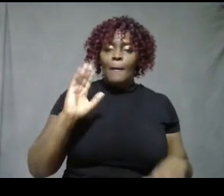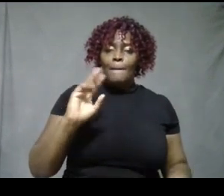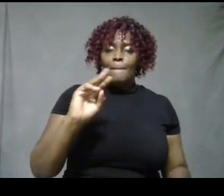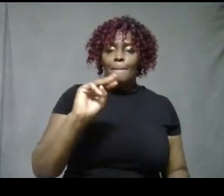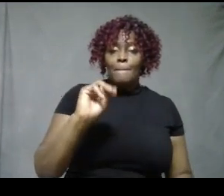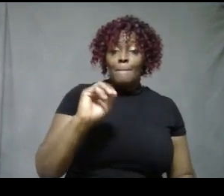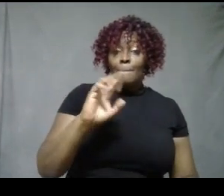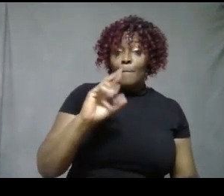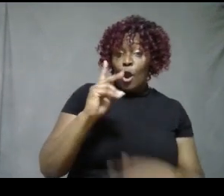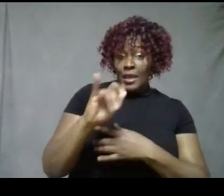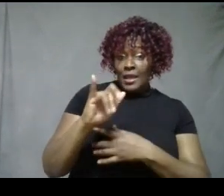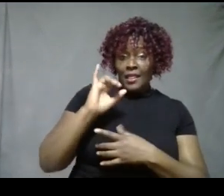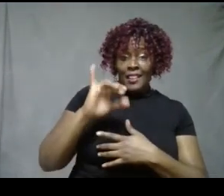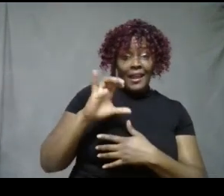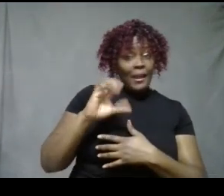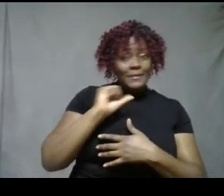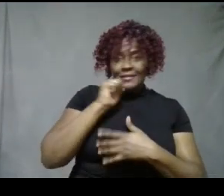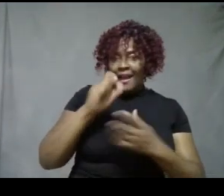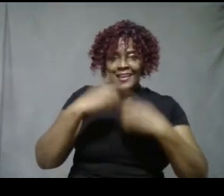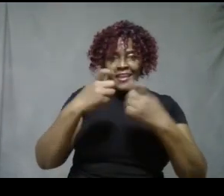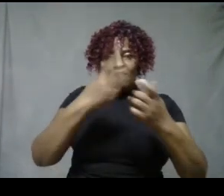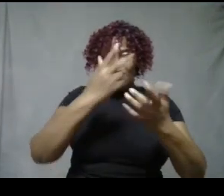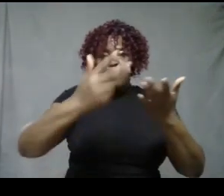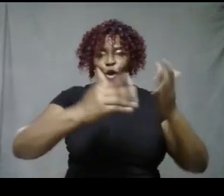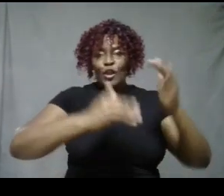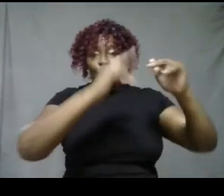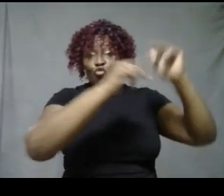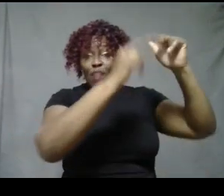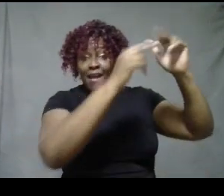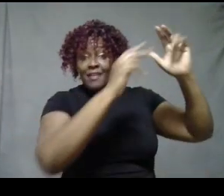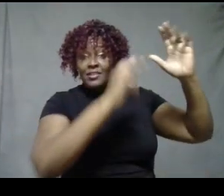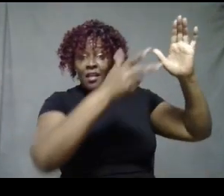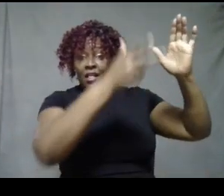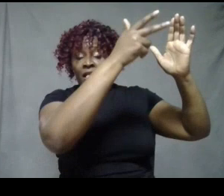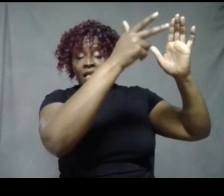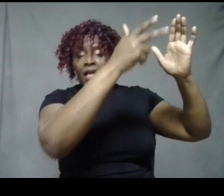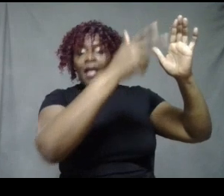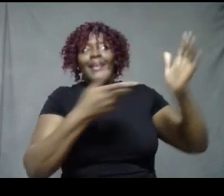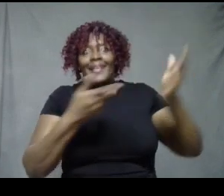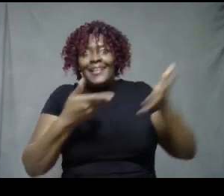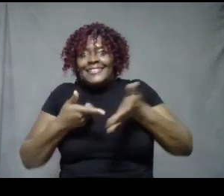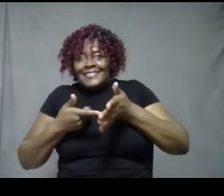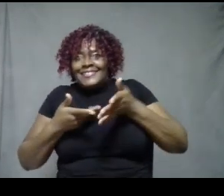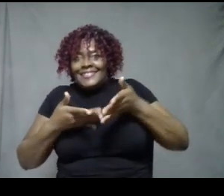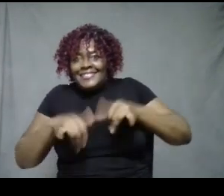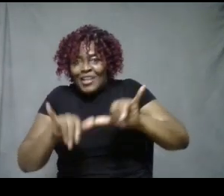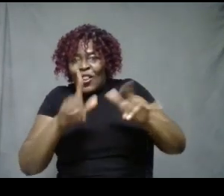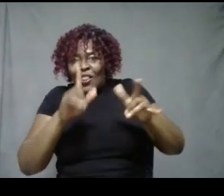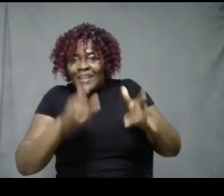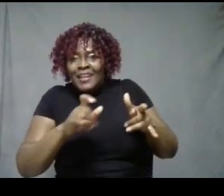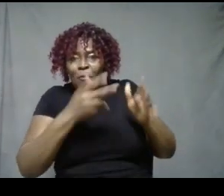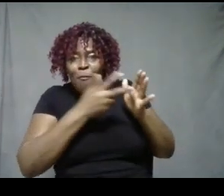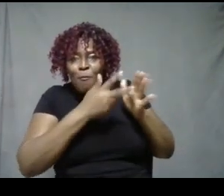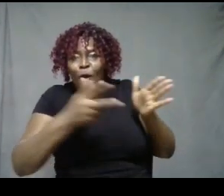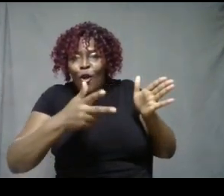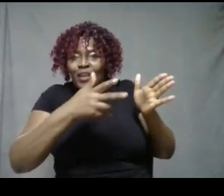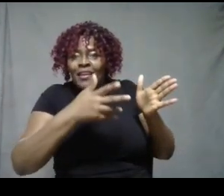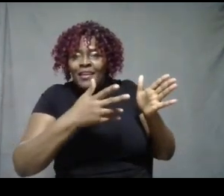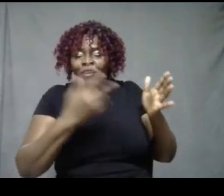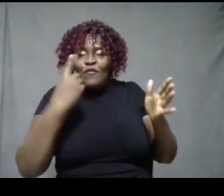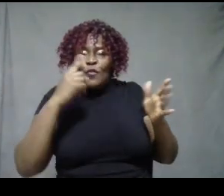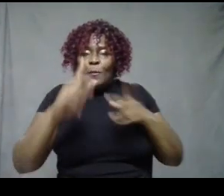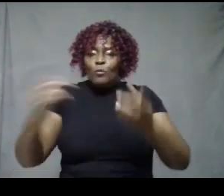parking garage, there still had to be parking for the public so that they could come to this very fine city hall that